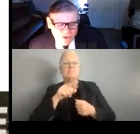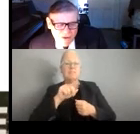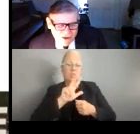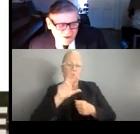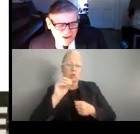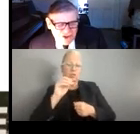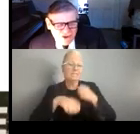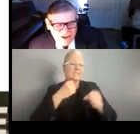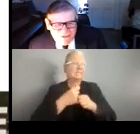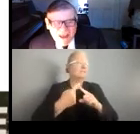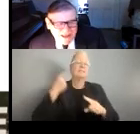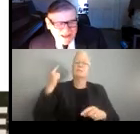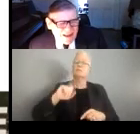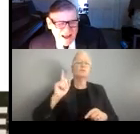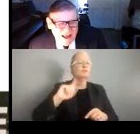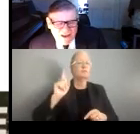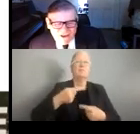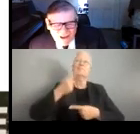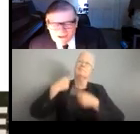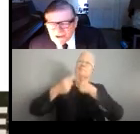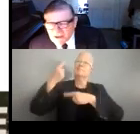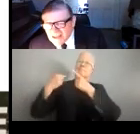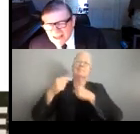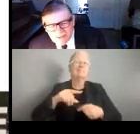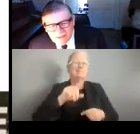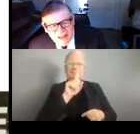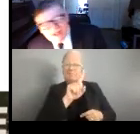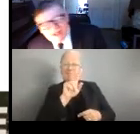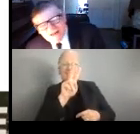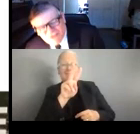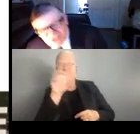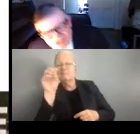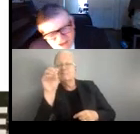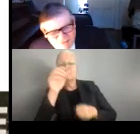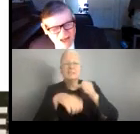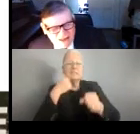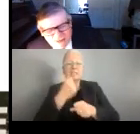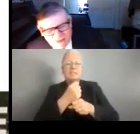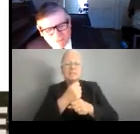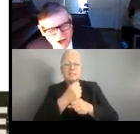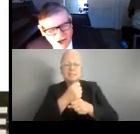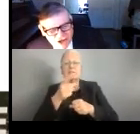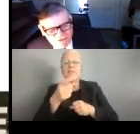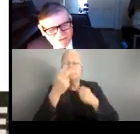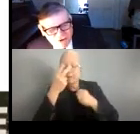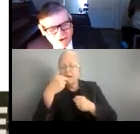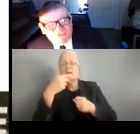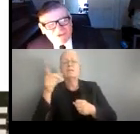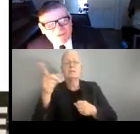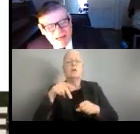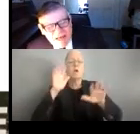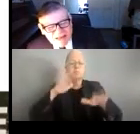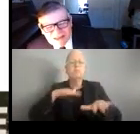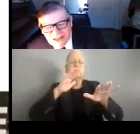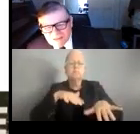The record of history goes back 100, 120 years where, for instance, blind people marched to